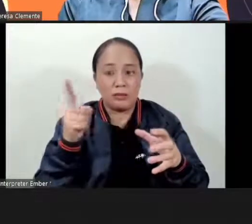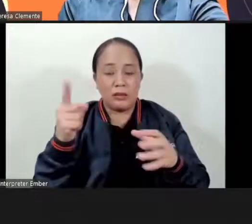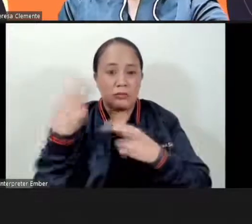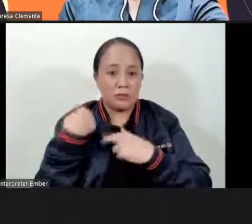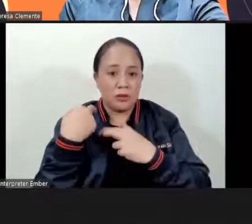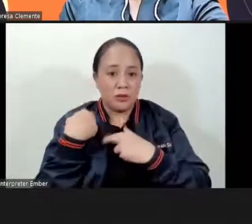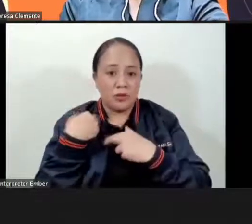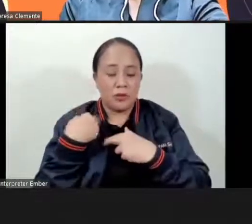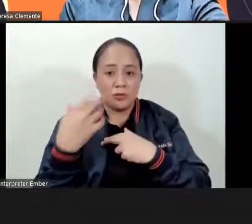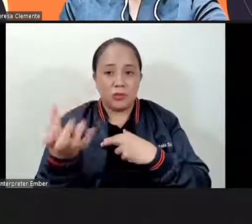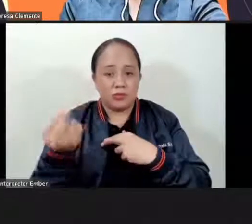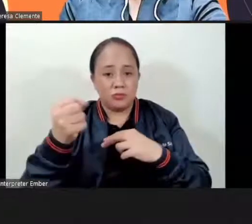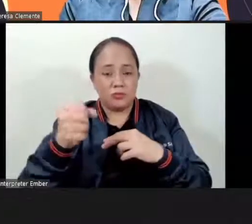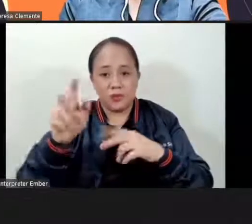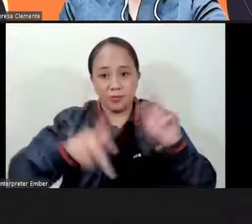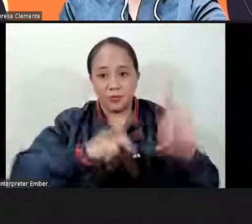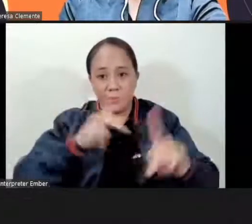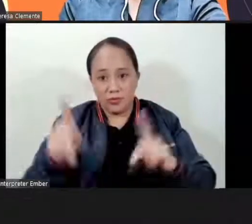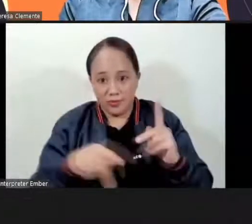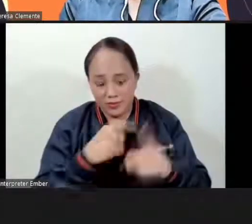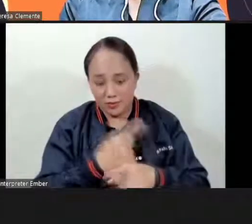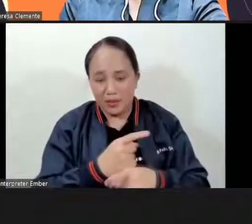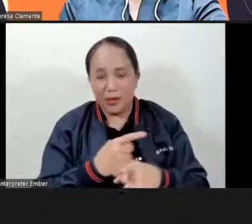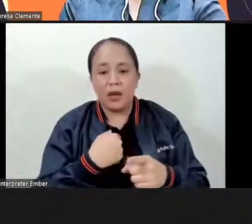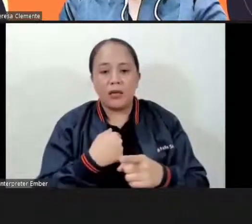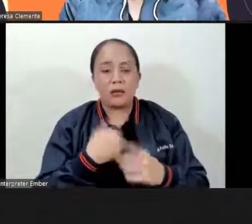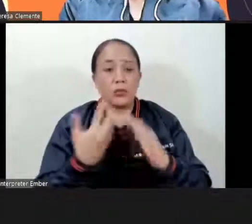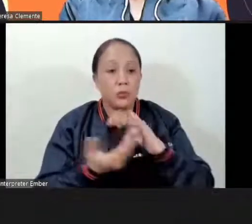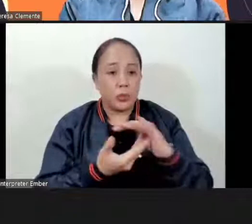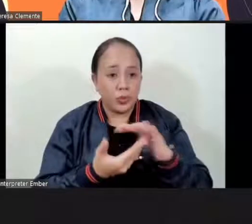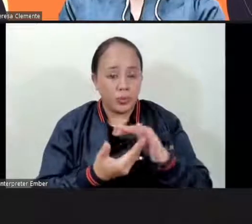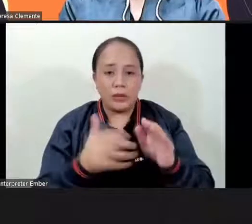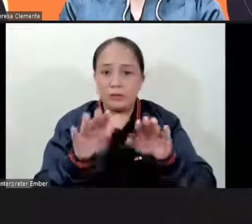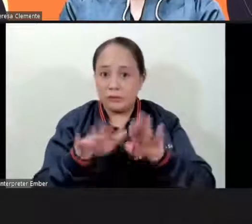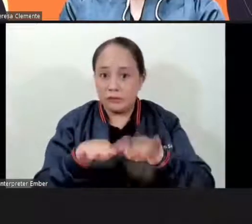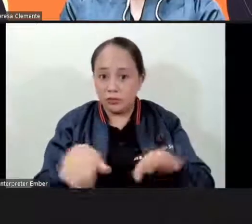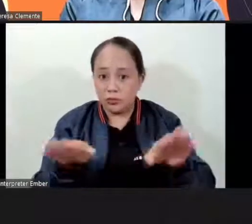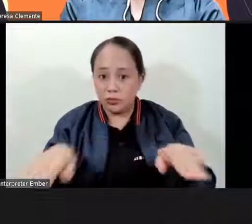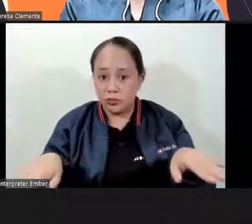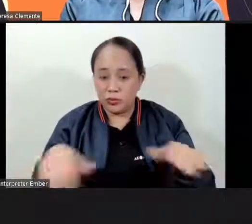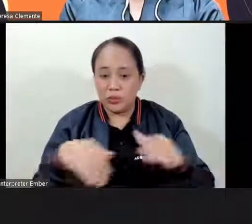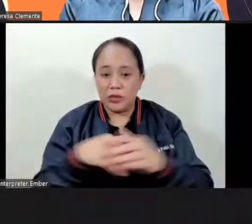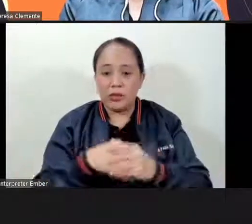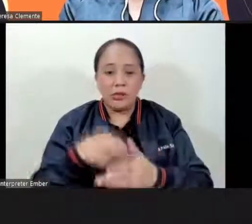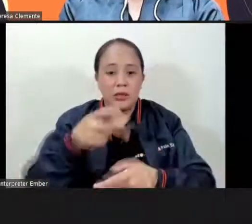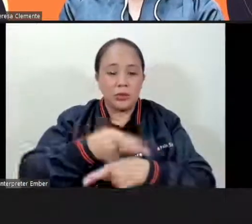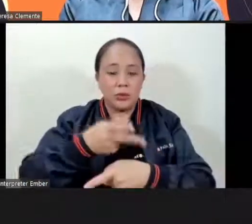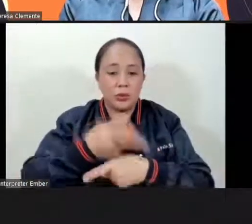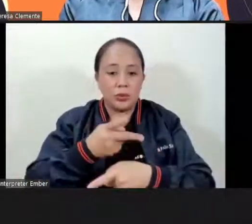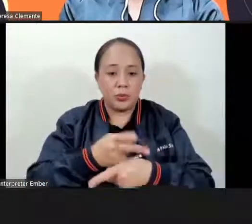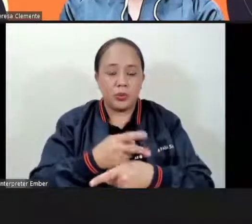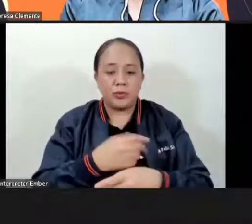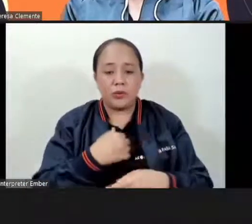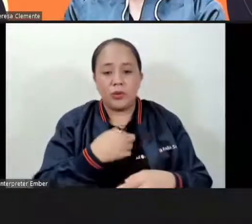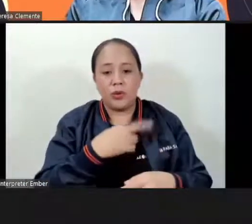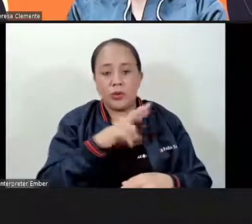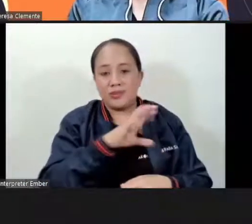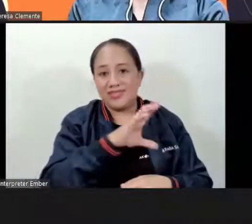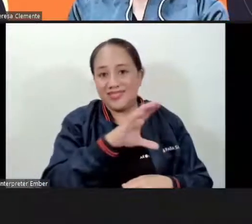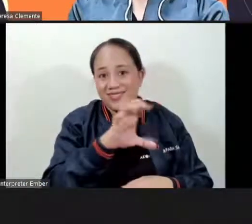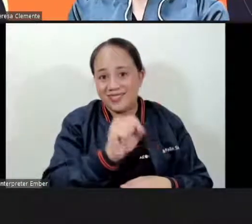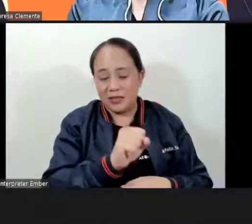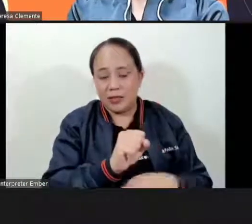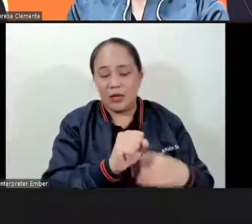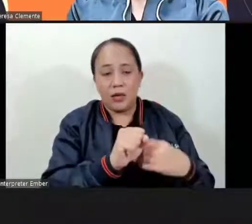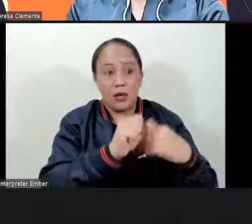kanilang constituents. So the clients, the children that are in the care of residential care facilities will go back